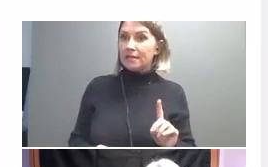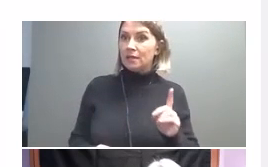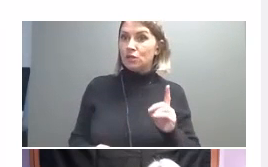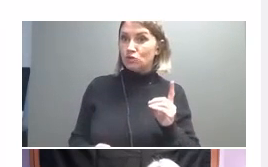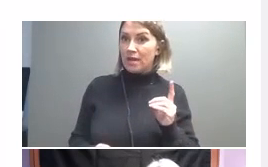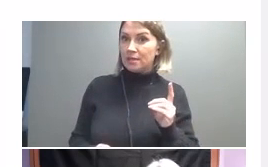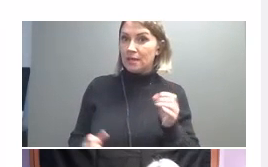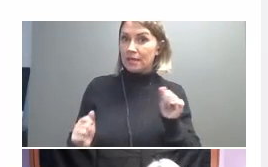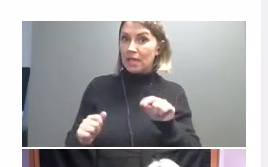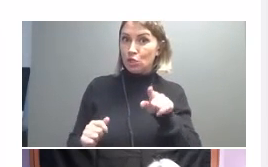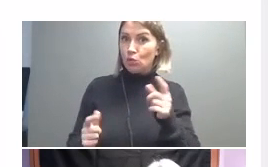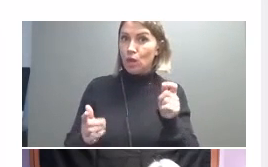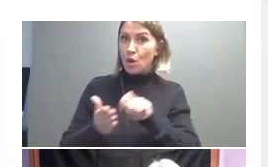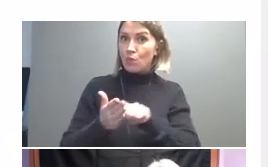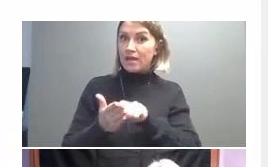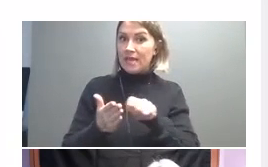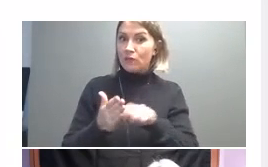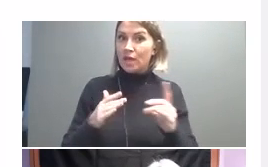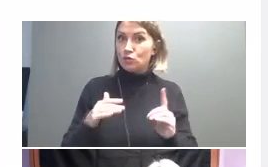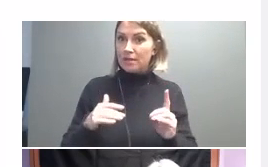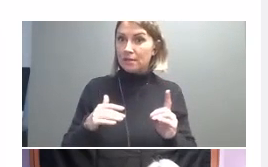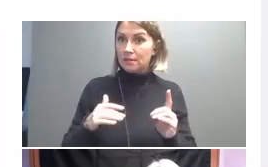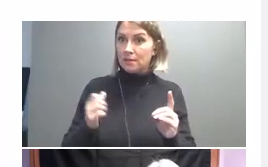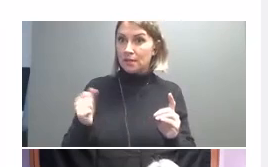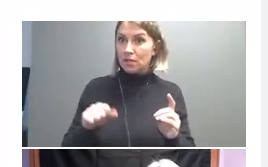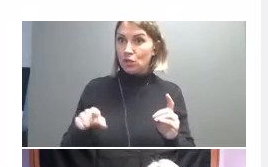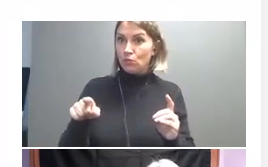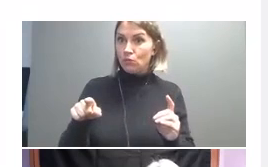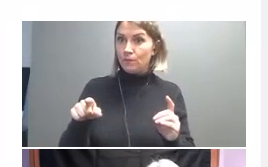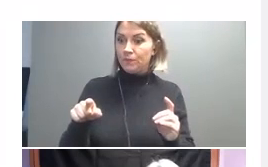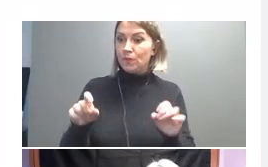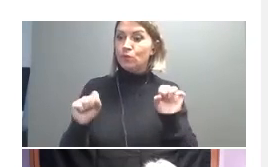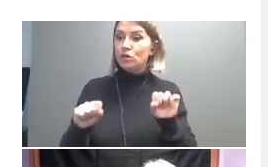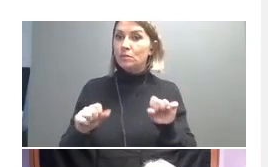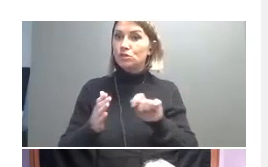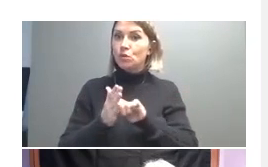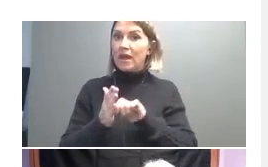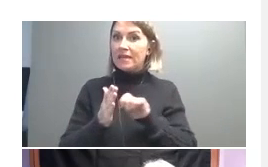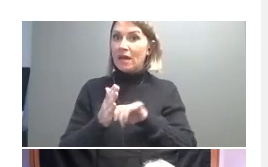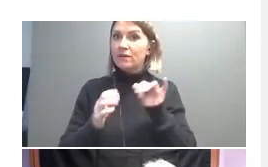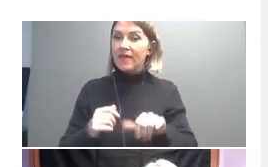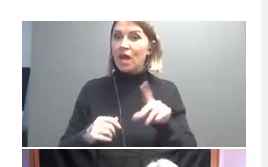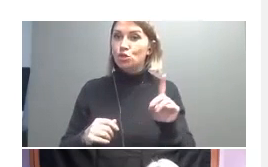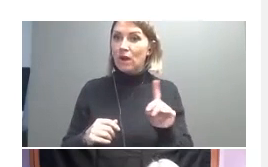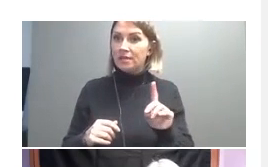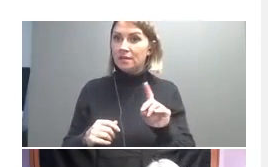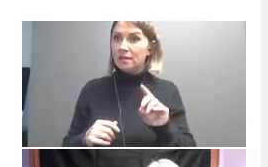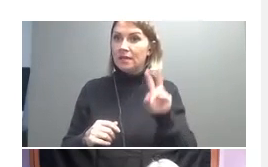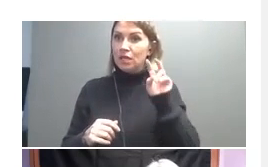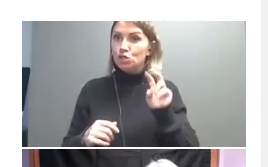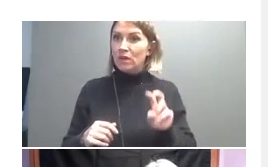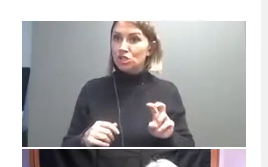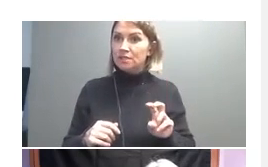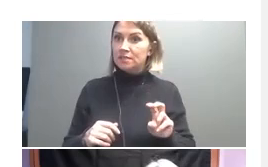Would you be able to write, not this thing, would you be able to write down such a dry run of the iterations as we,